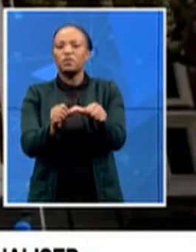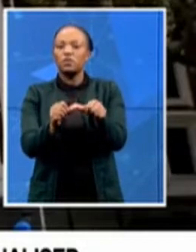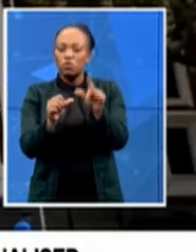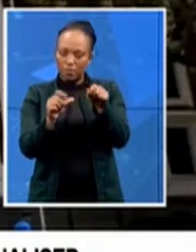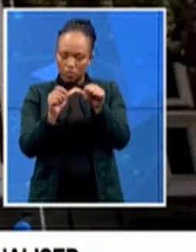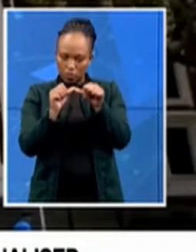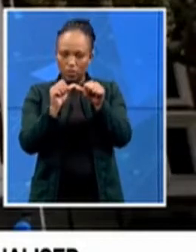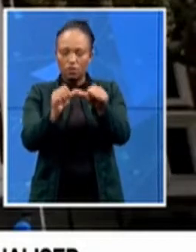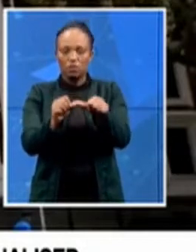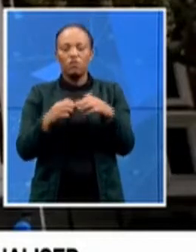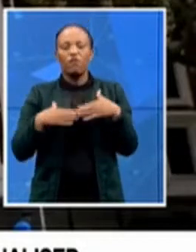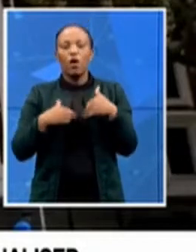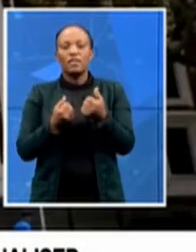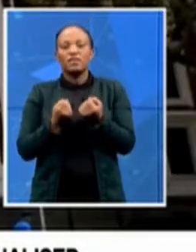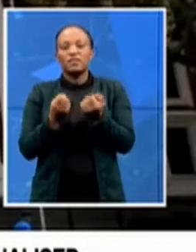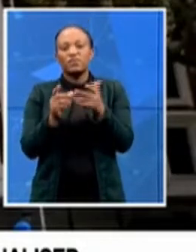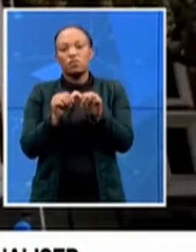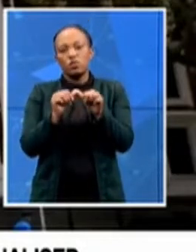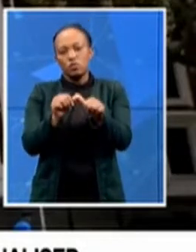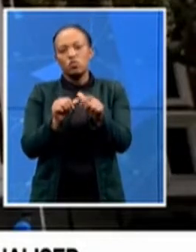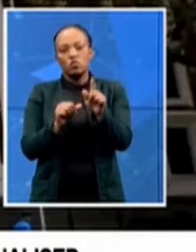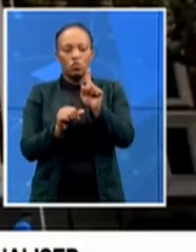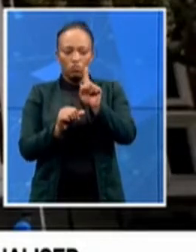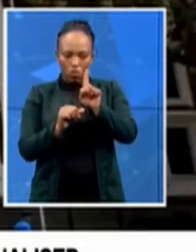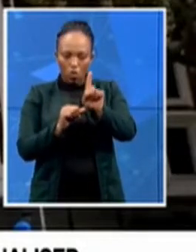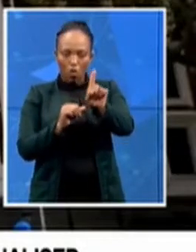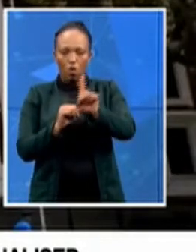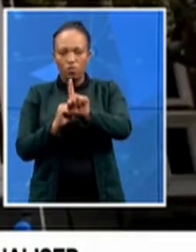sure that we can protect ourselves.